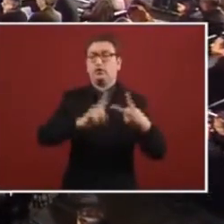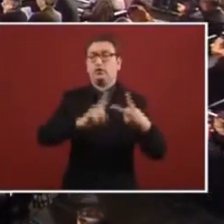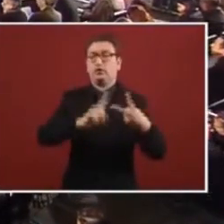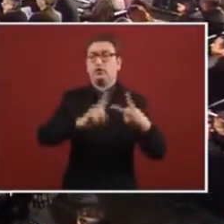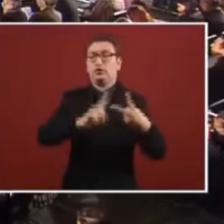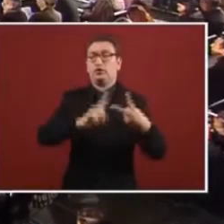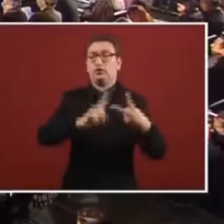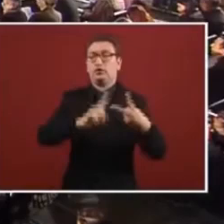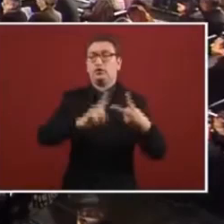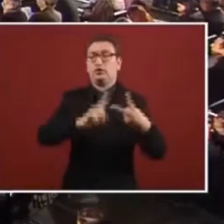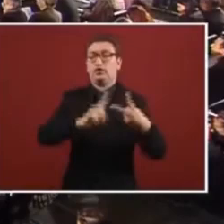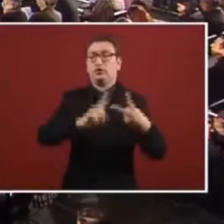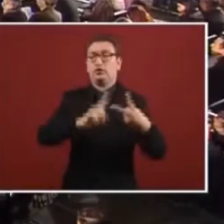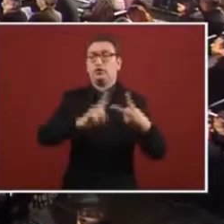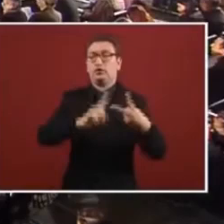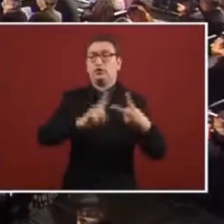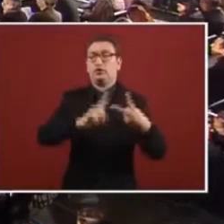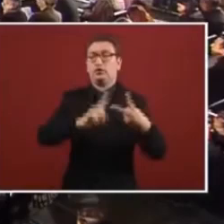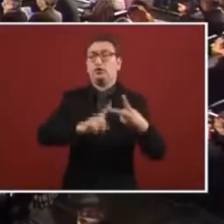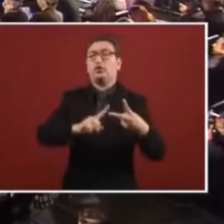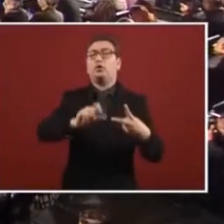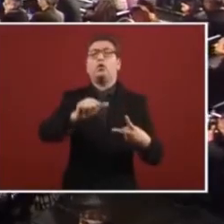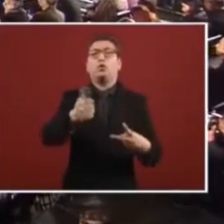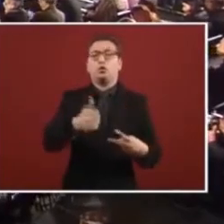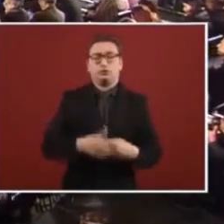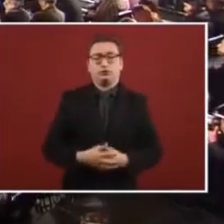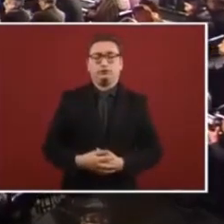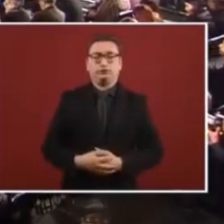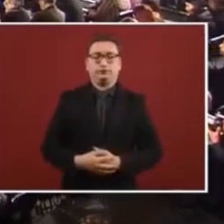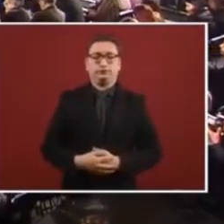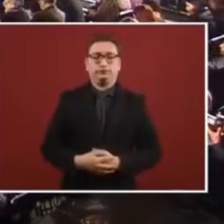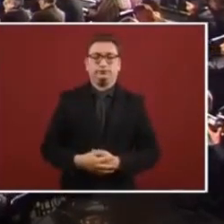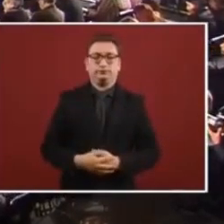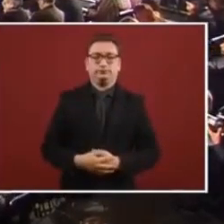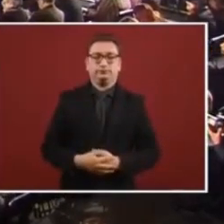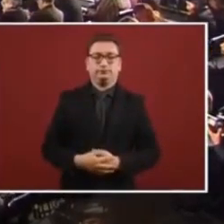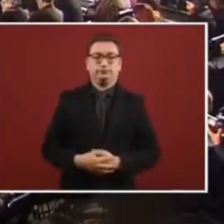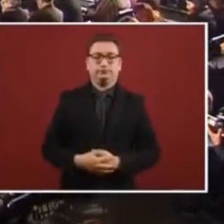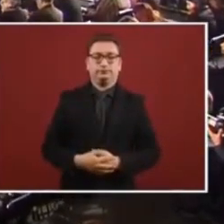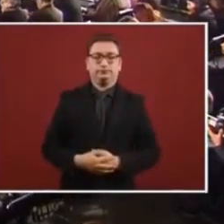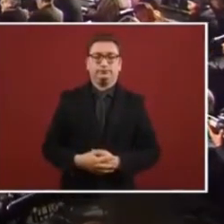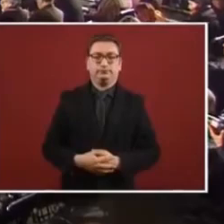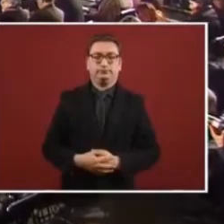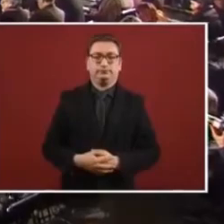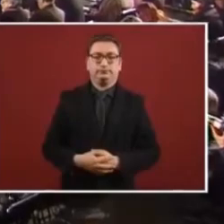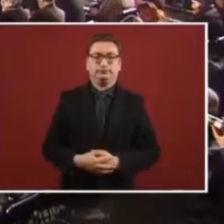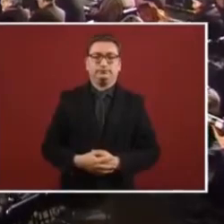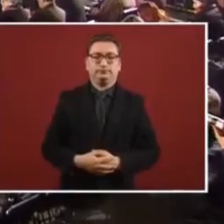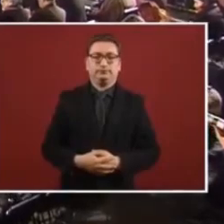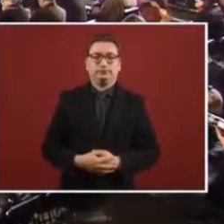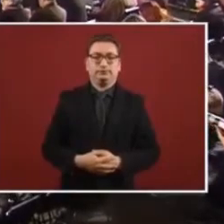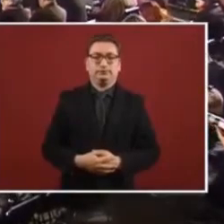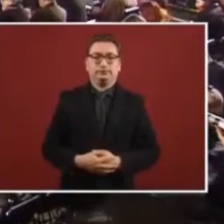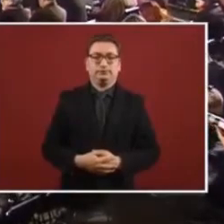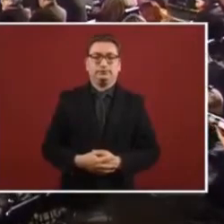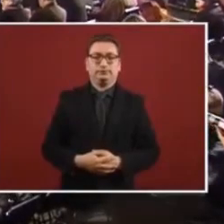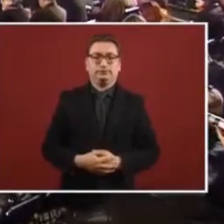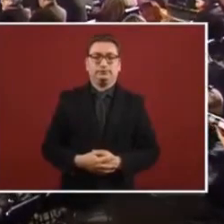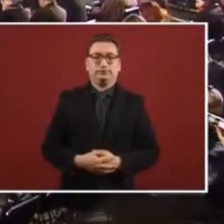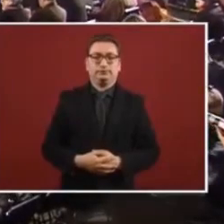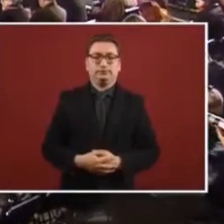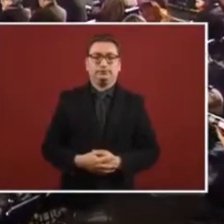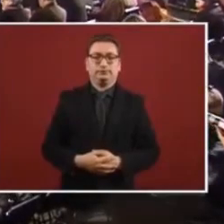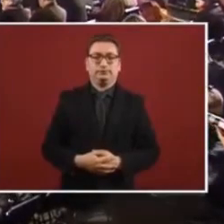And the second part, we've already started with